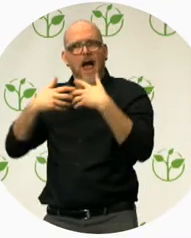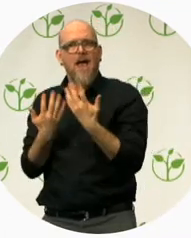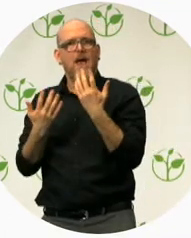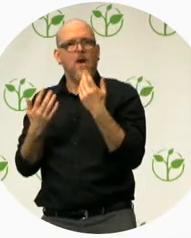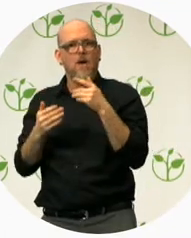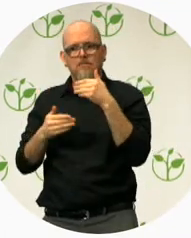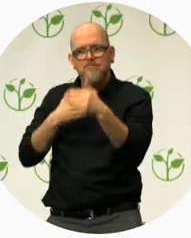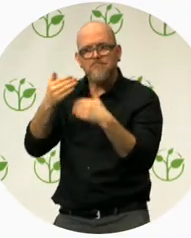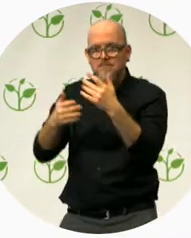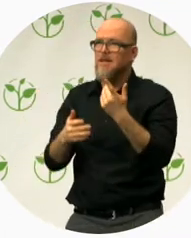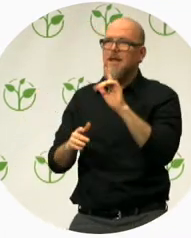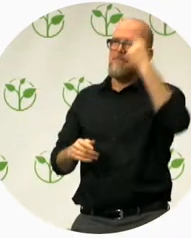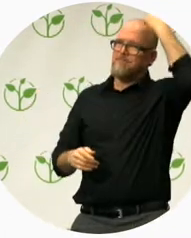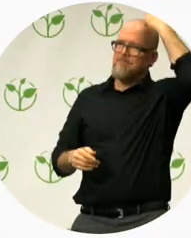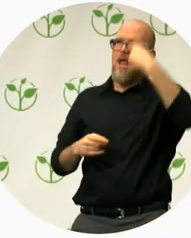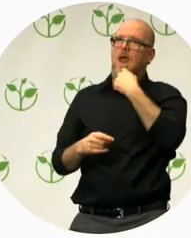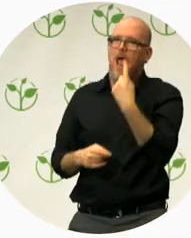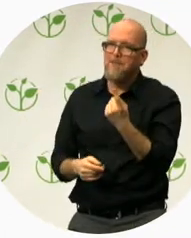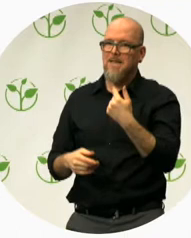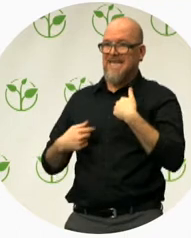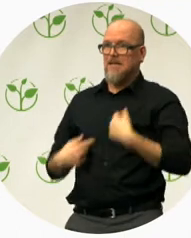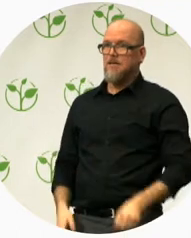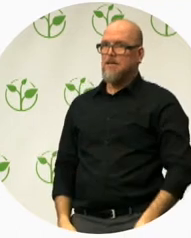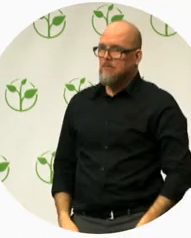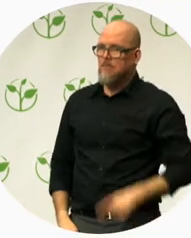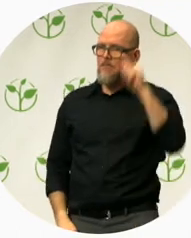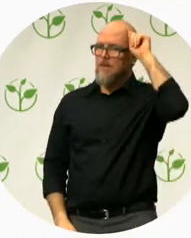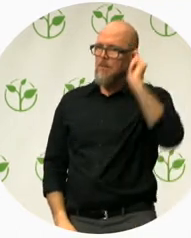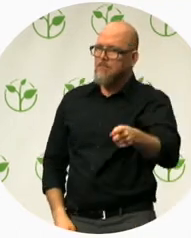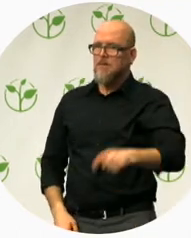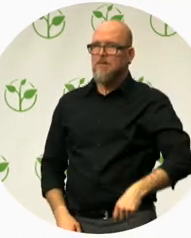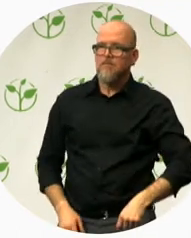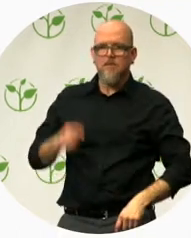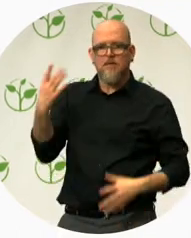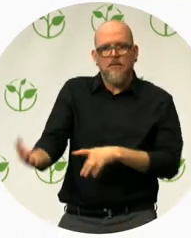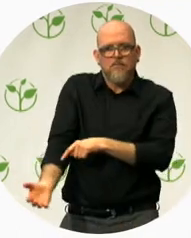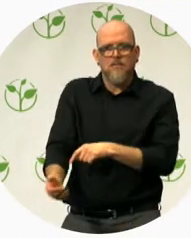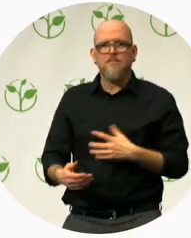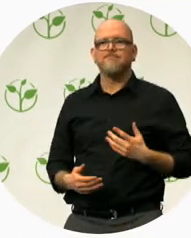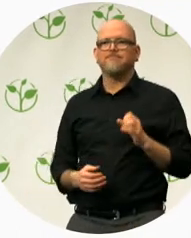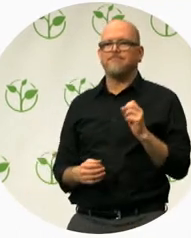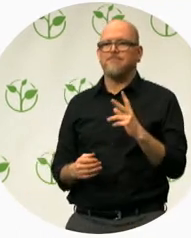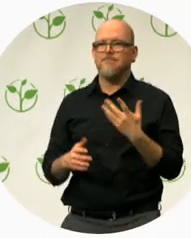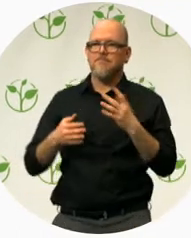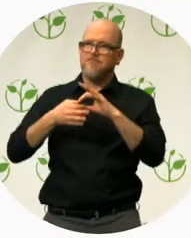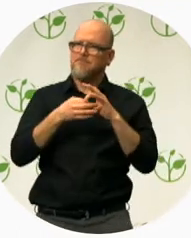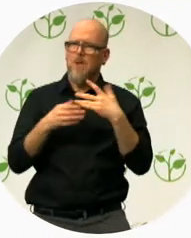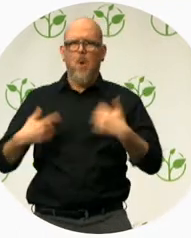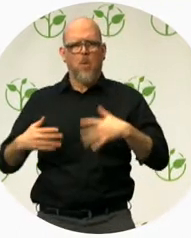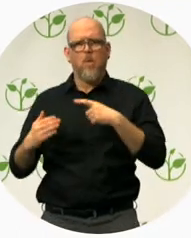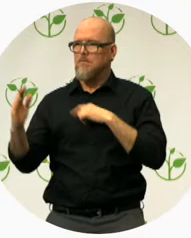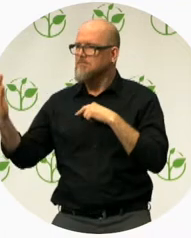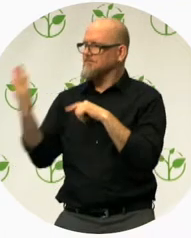commands. In my case, the challenge was to trigger three commands: